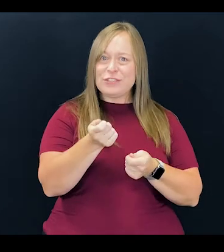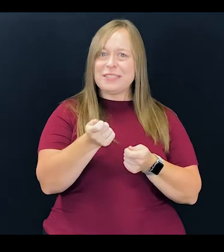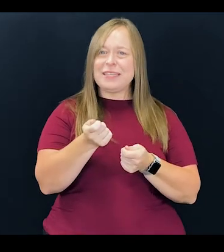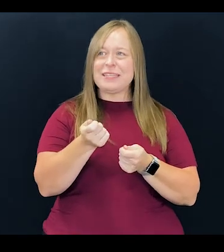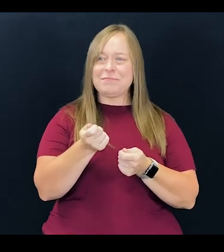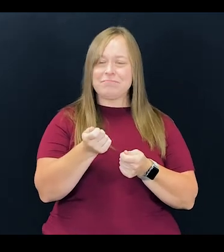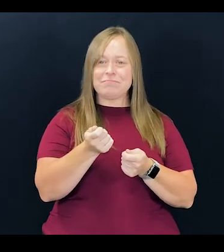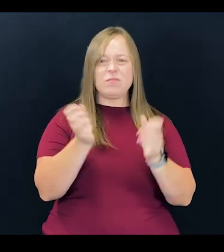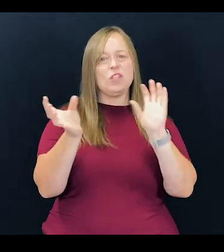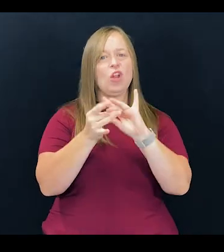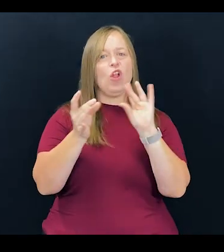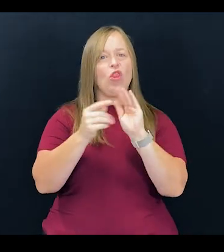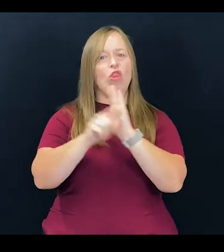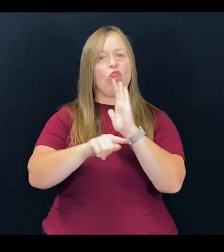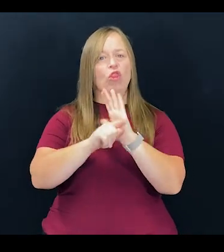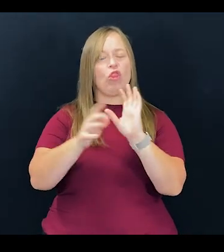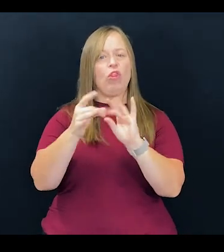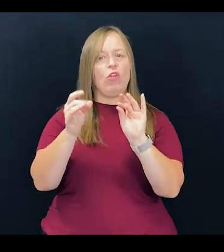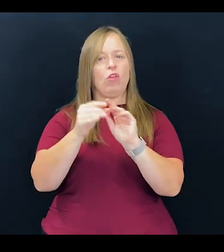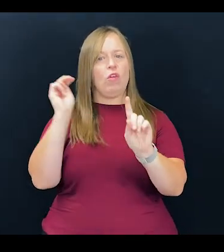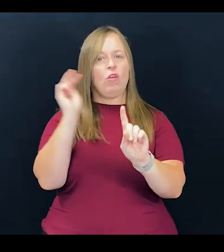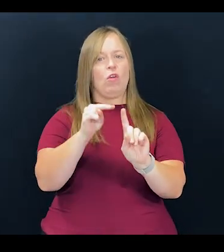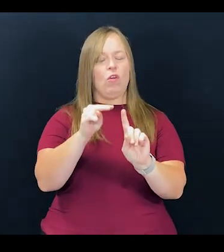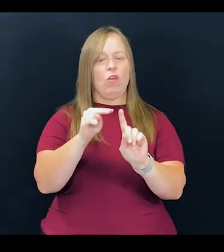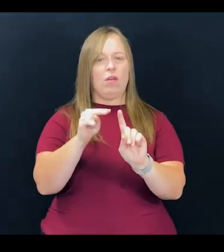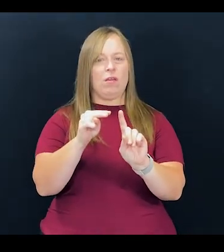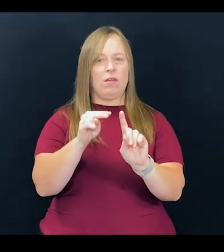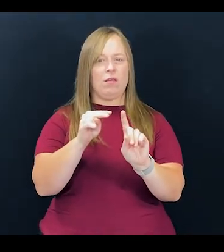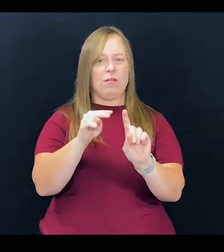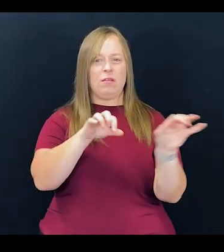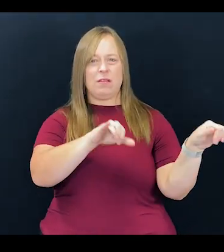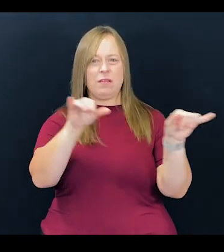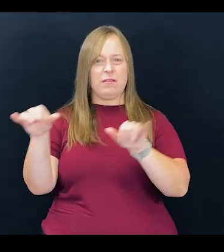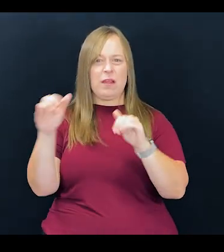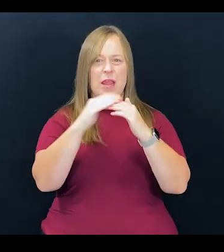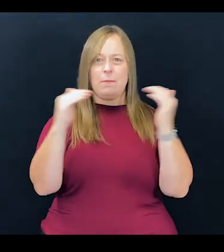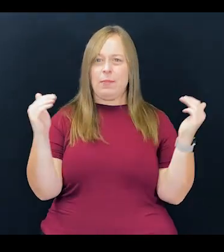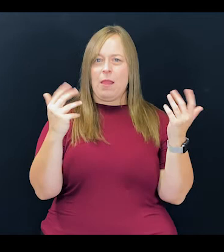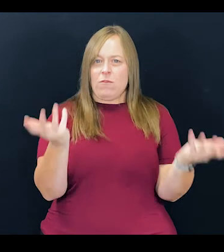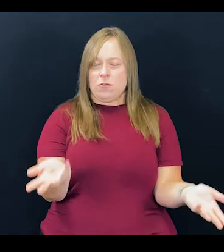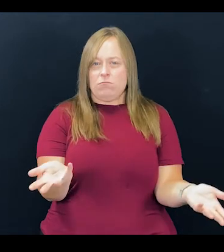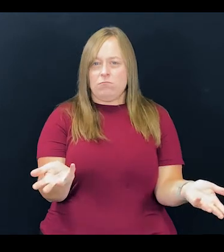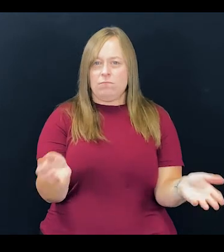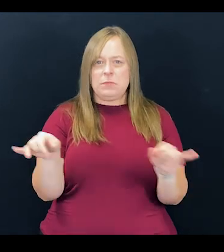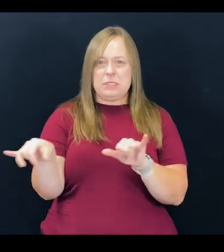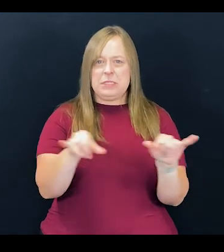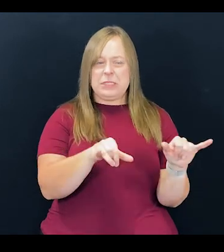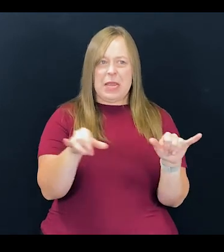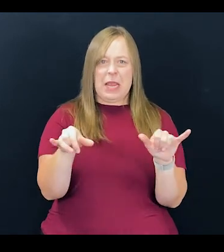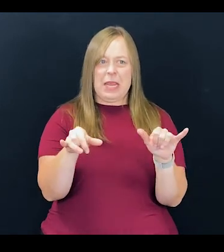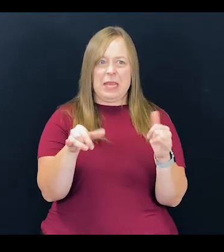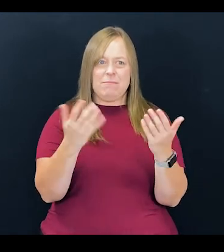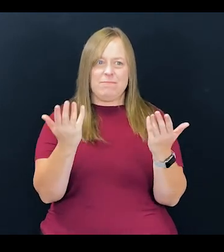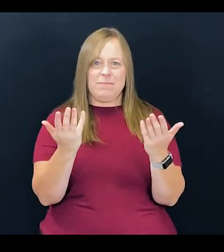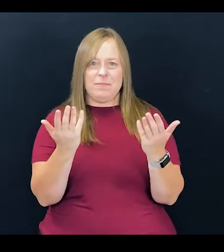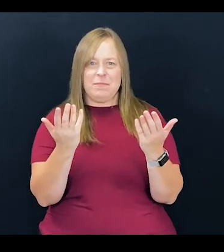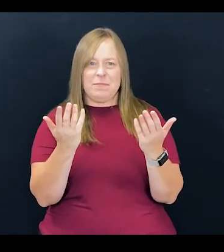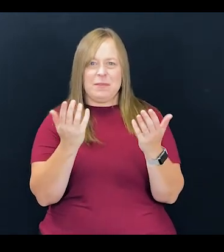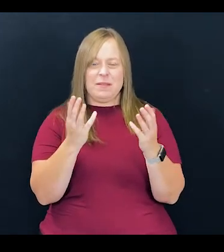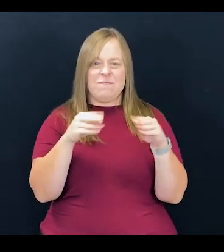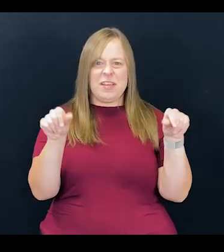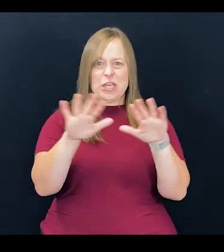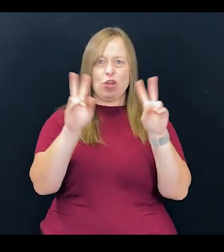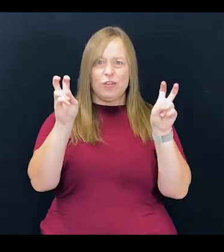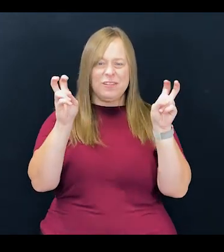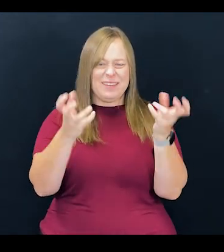it's interesting that he kind of puts both of themselves on the same level, or at least